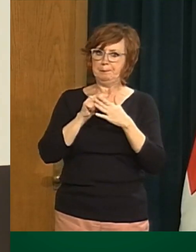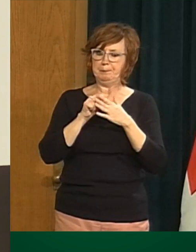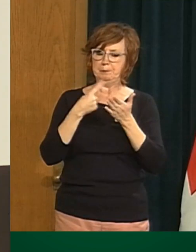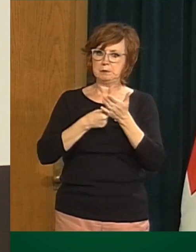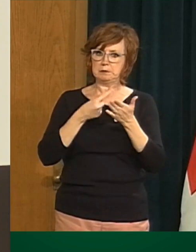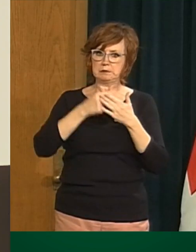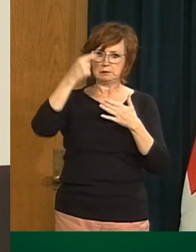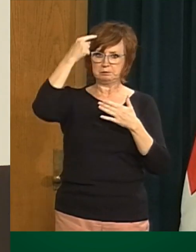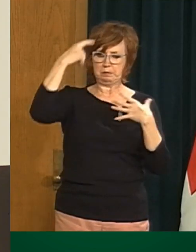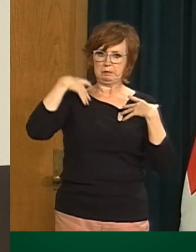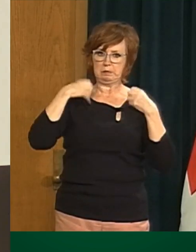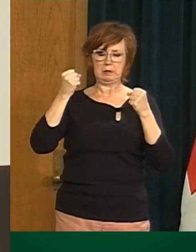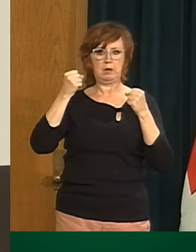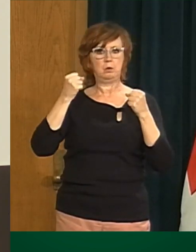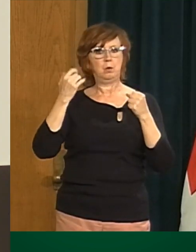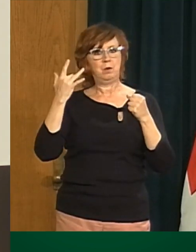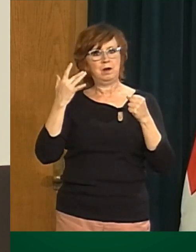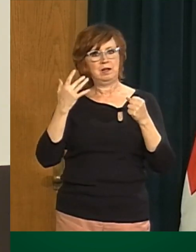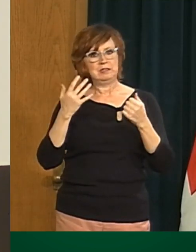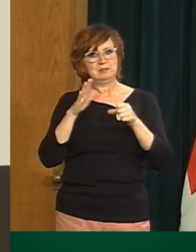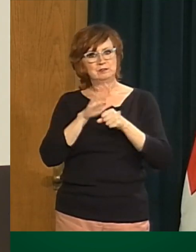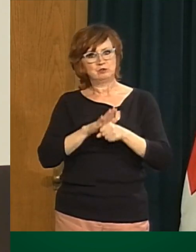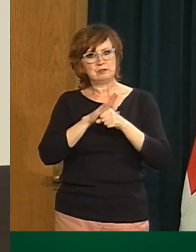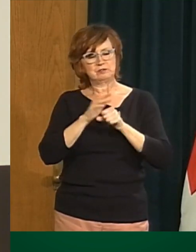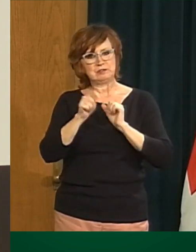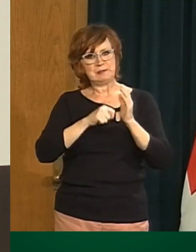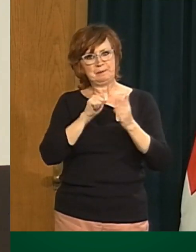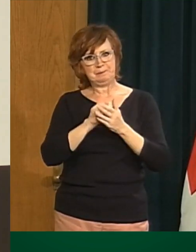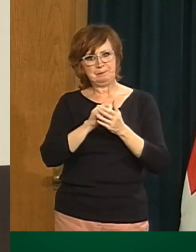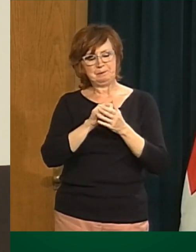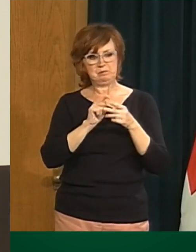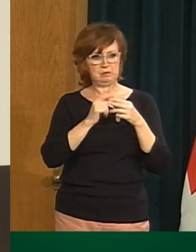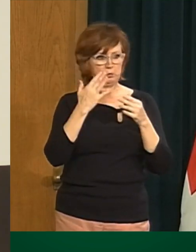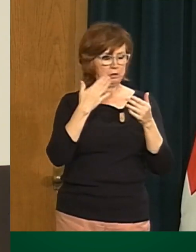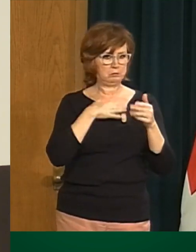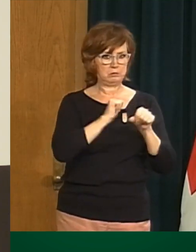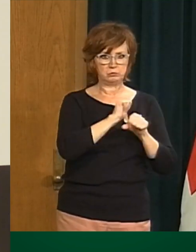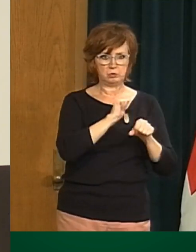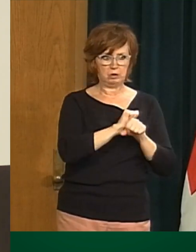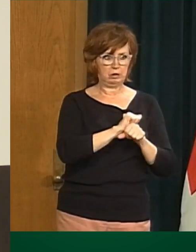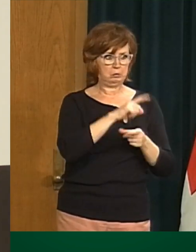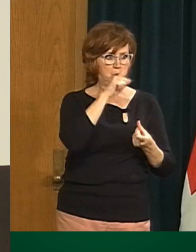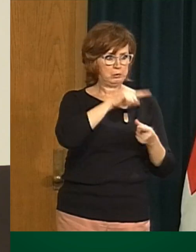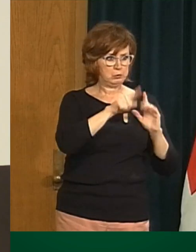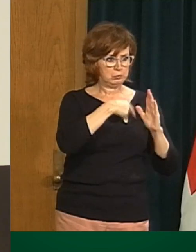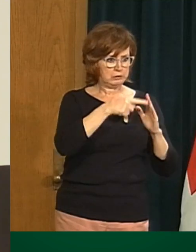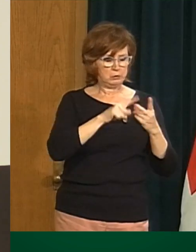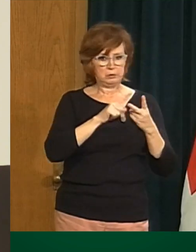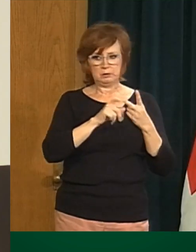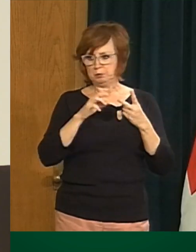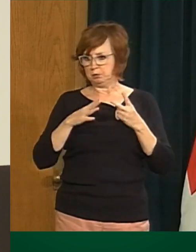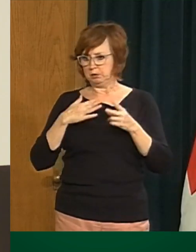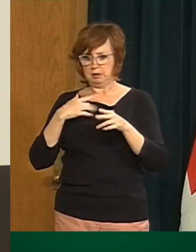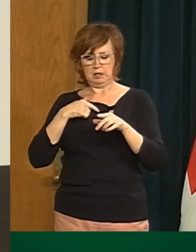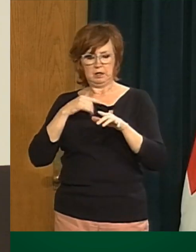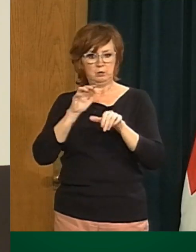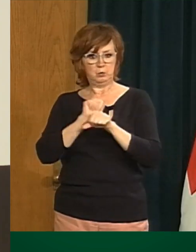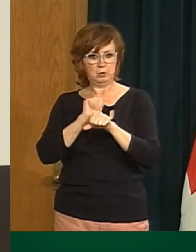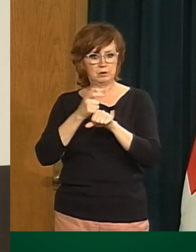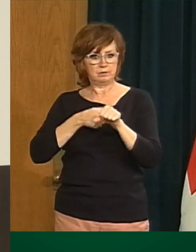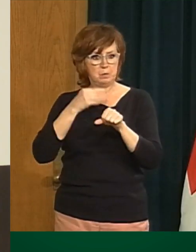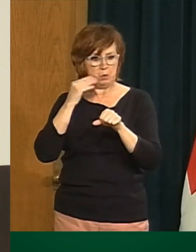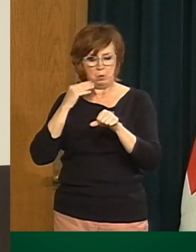people facing stresses due to employment or due to just being at home and children are at home, I think we need